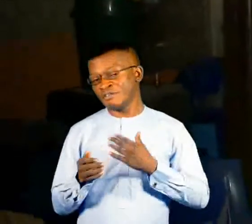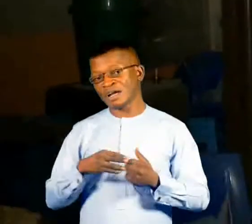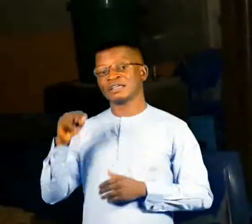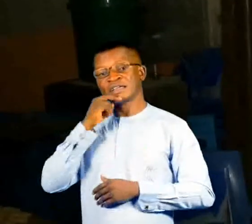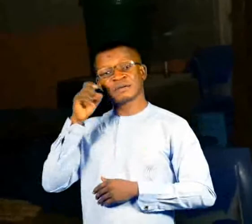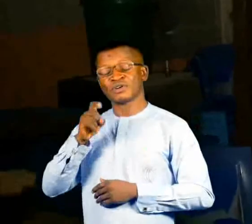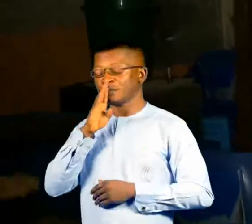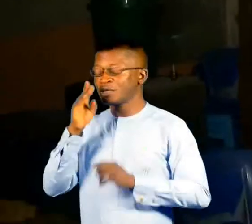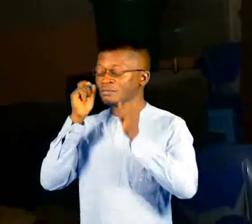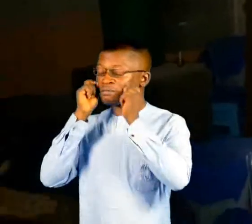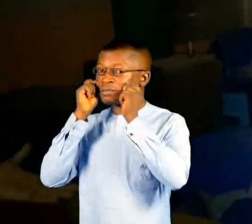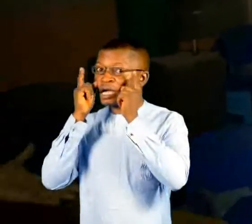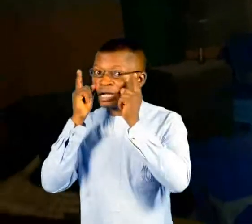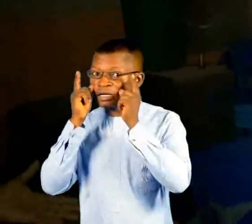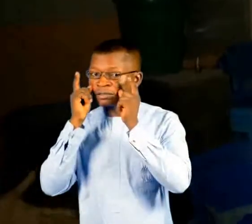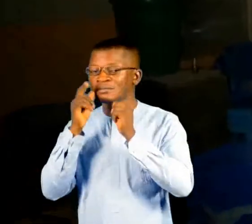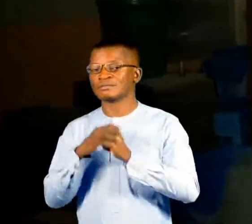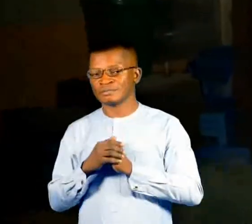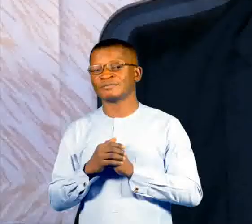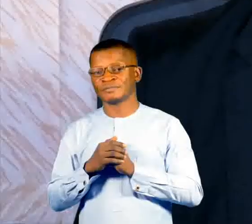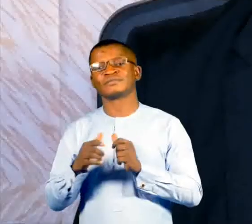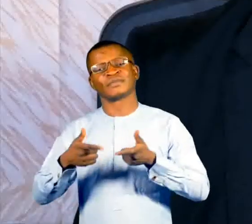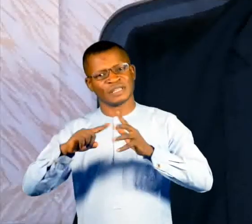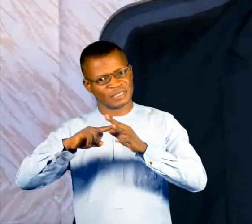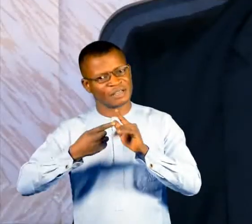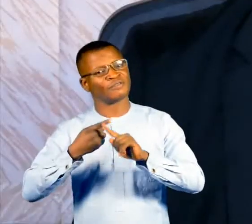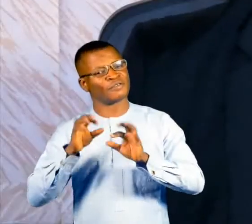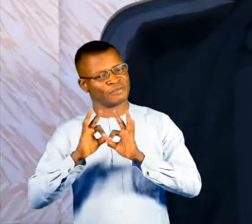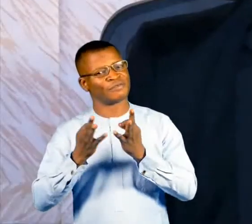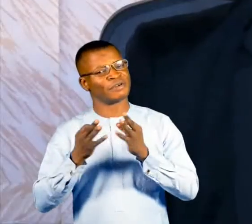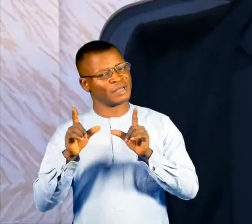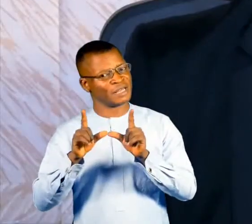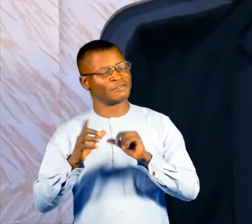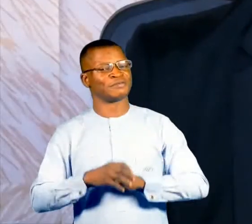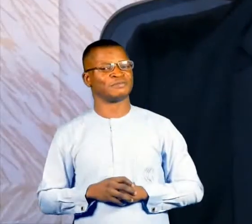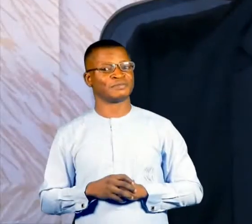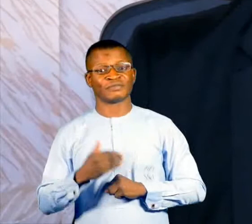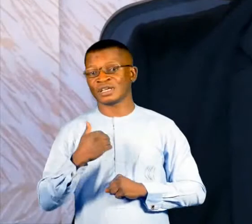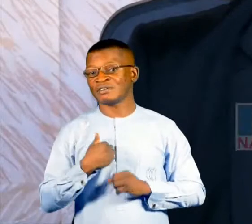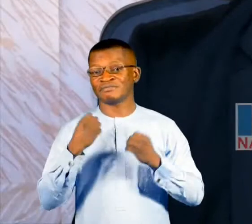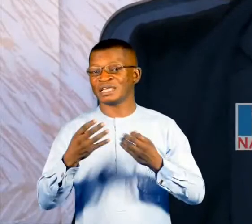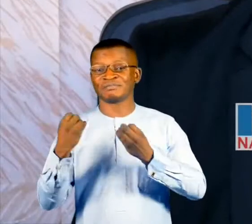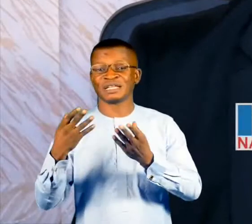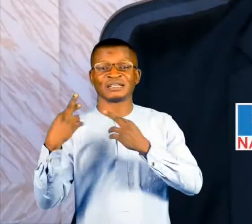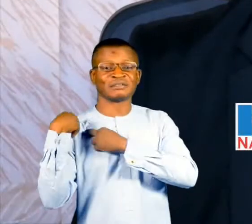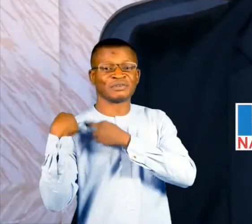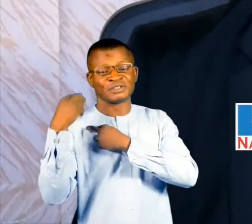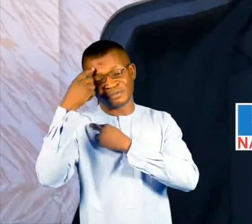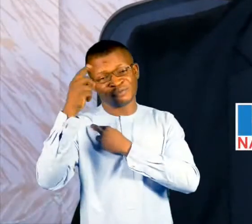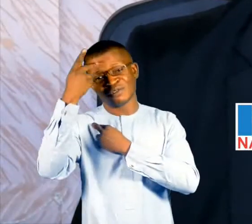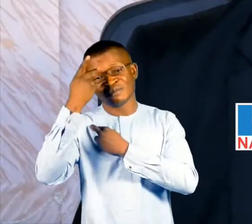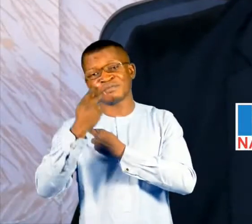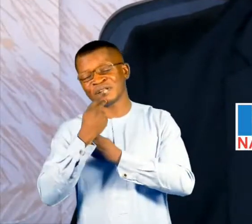However, Nigerians must be vigilant. Let's start at this family level. There's a lot